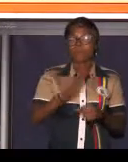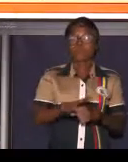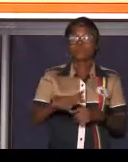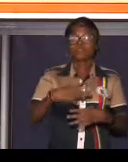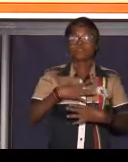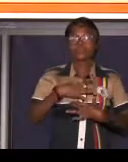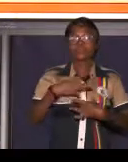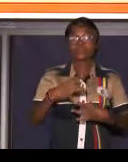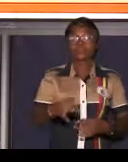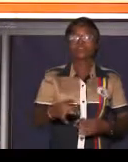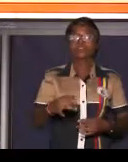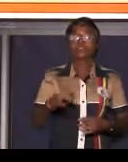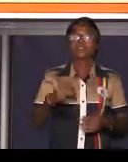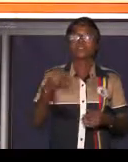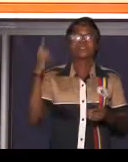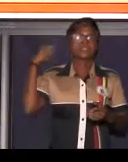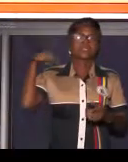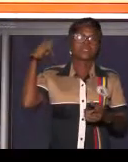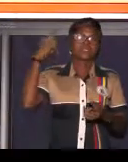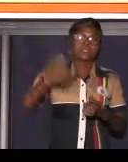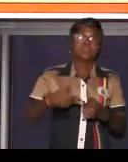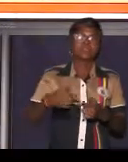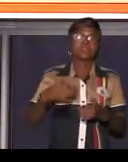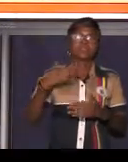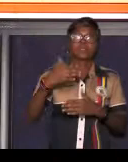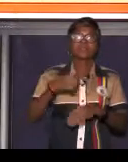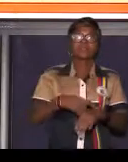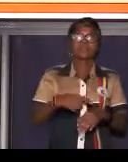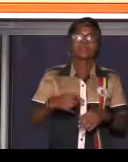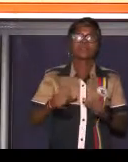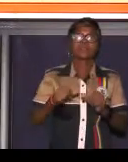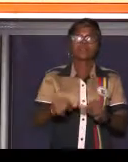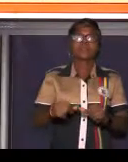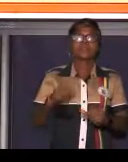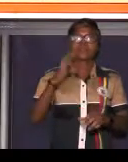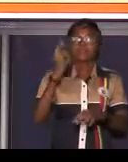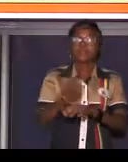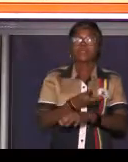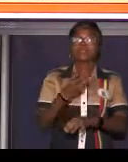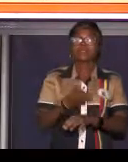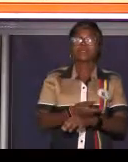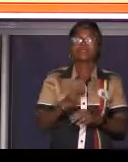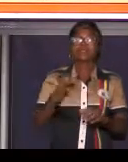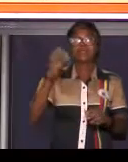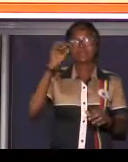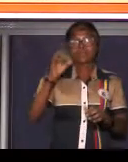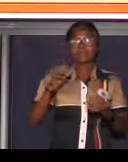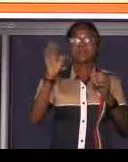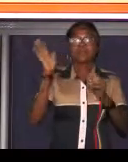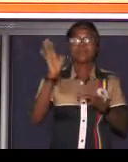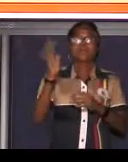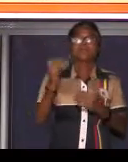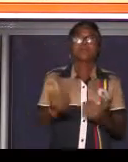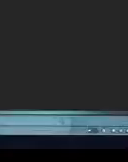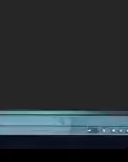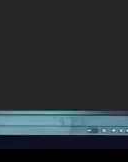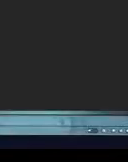to be interesting as always. Till I come your way in the next lesson, do remain wonderful mathematicians. Bye-bye